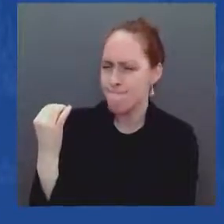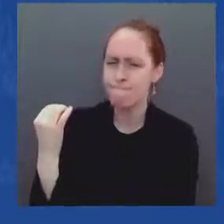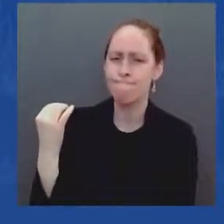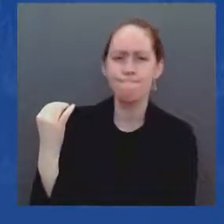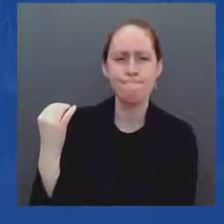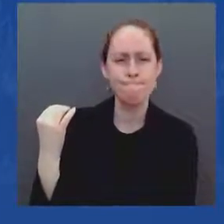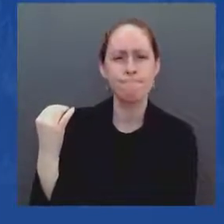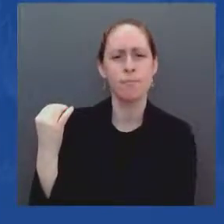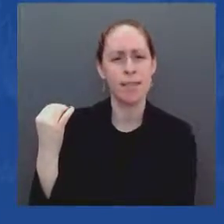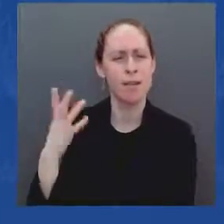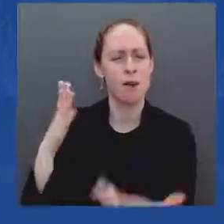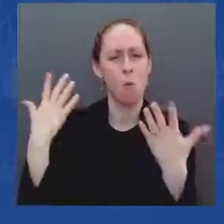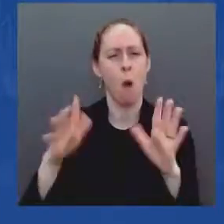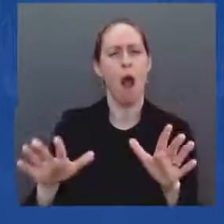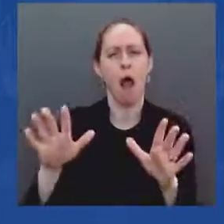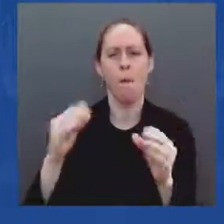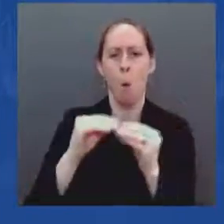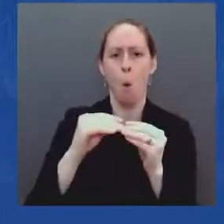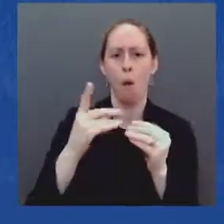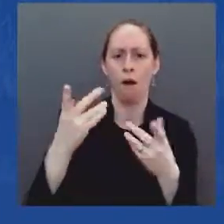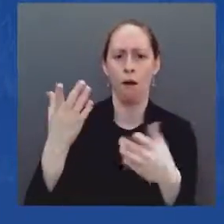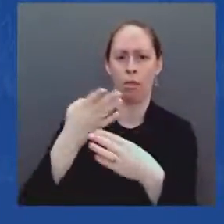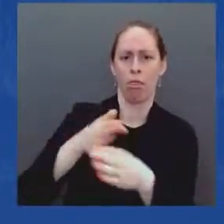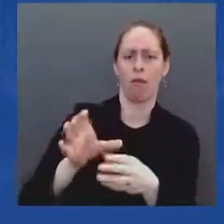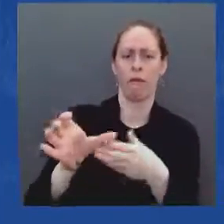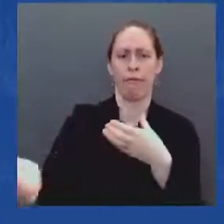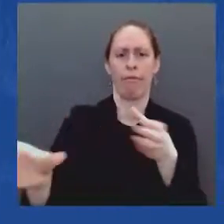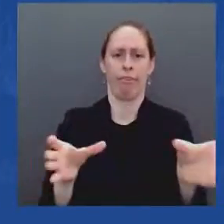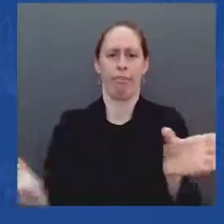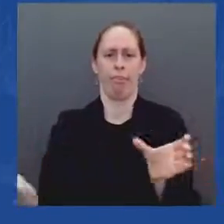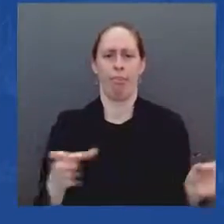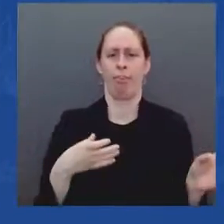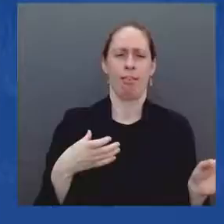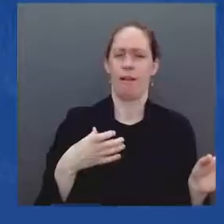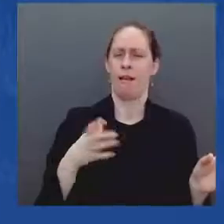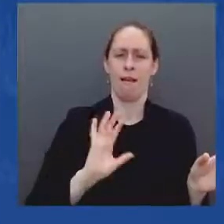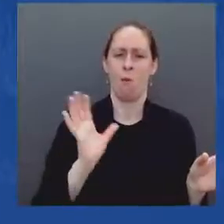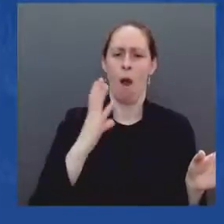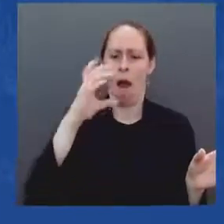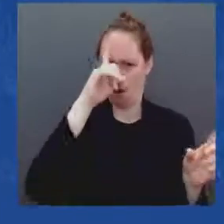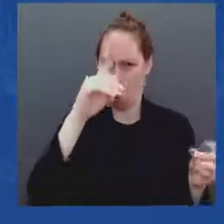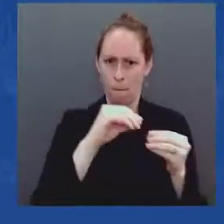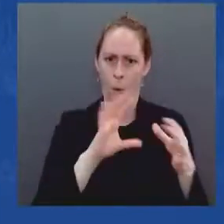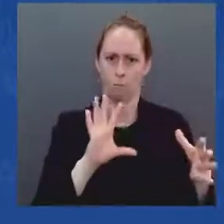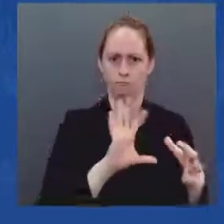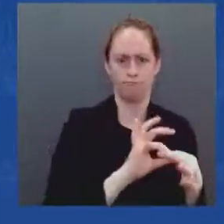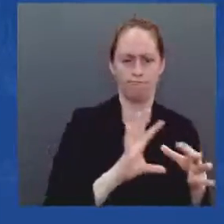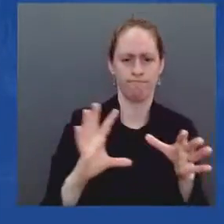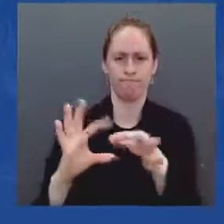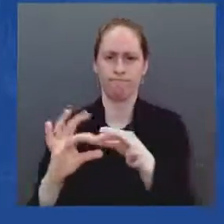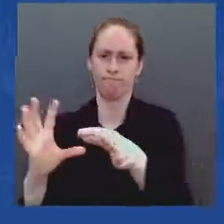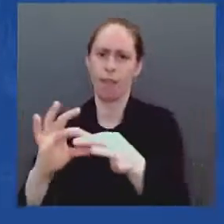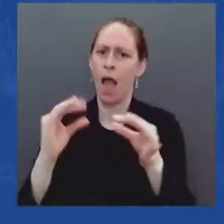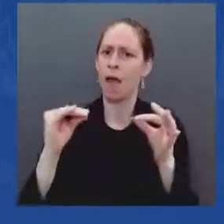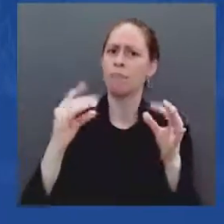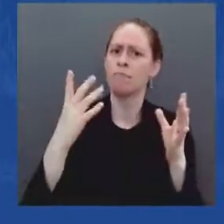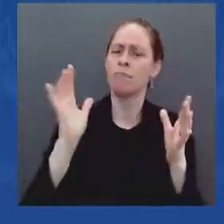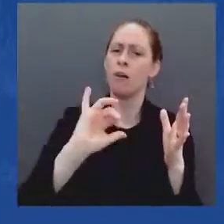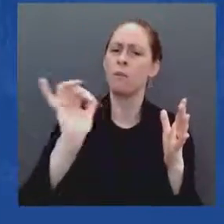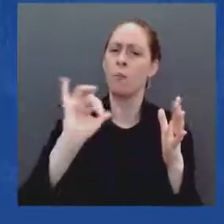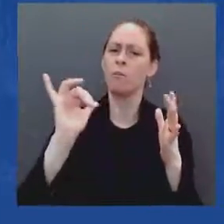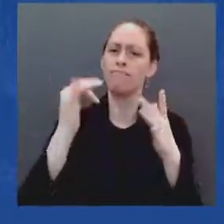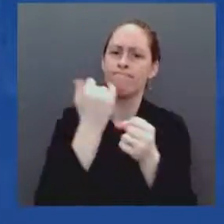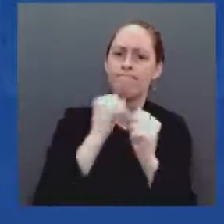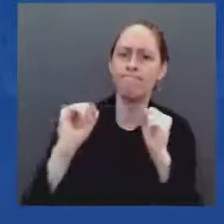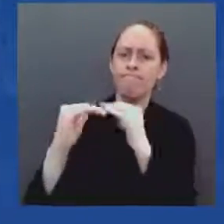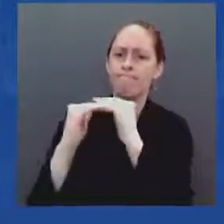is to protect our national security. I'm reminded of the work that happened during Hurricane Sandy, when in